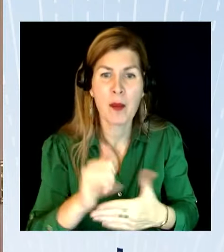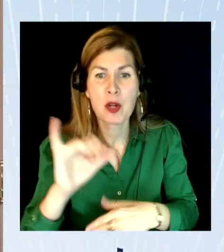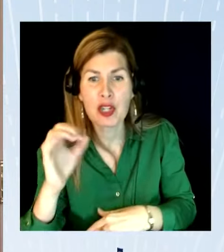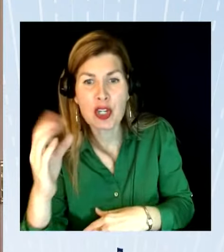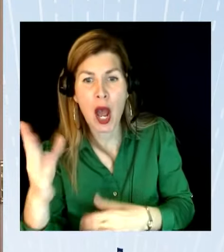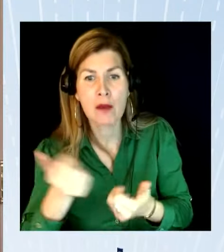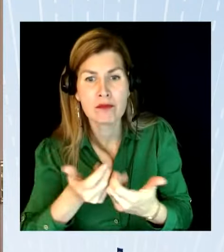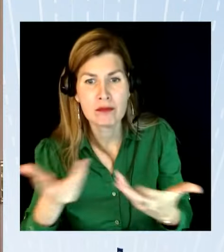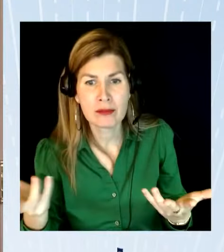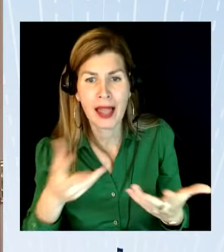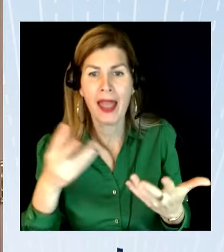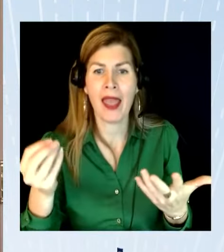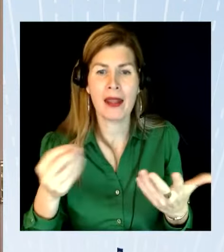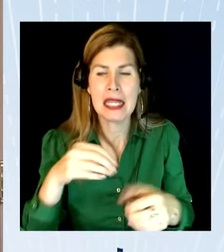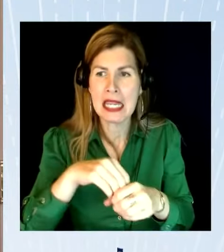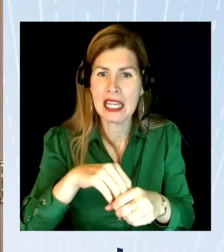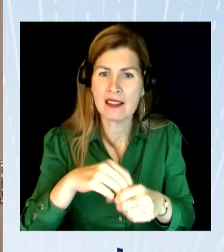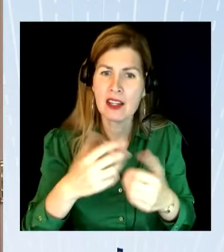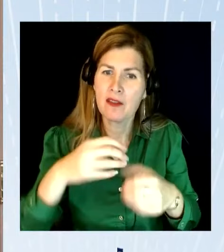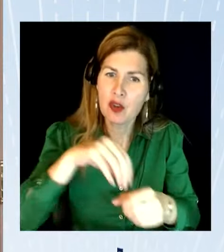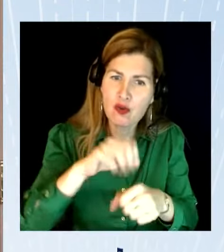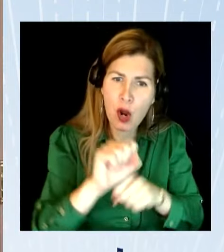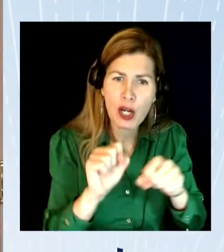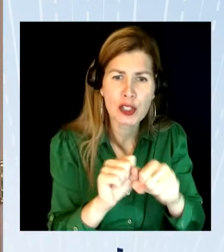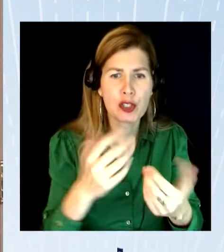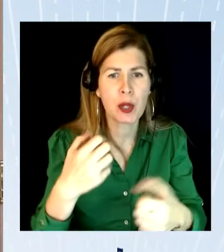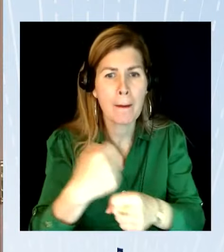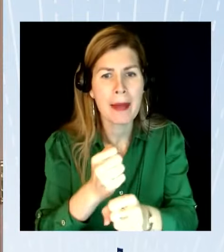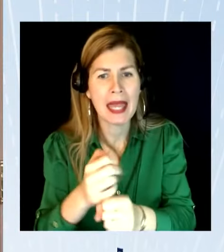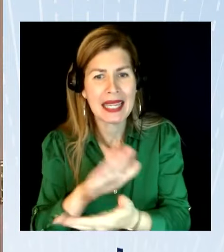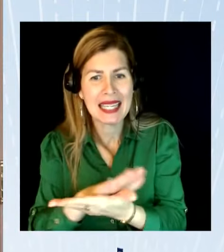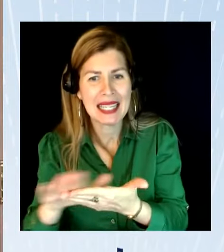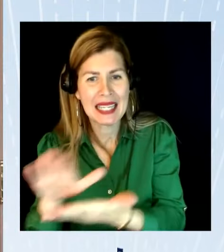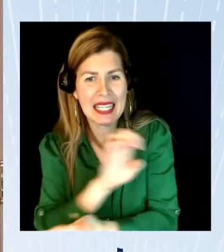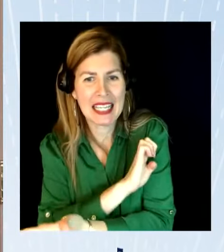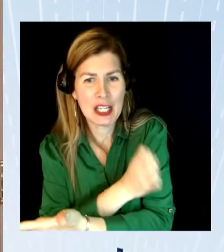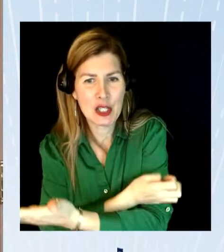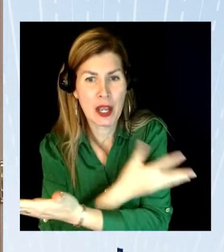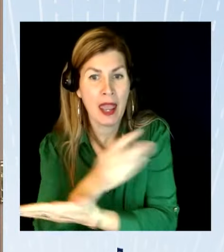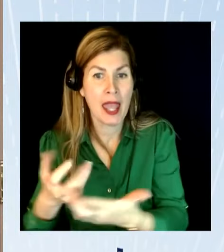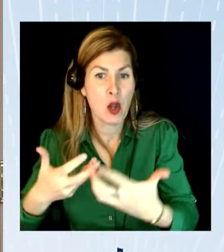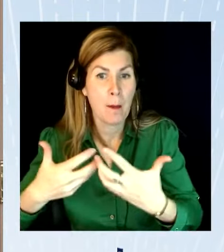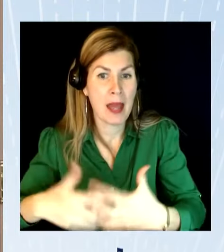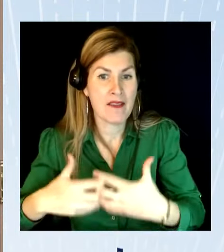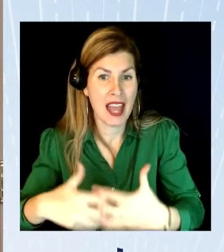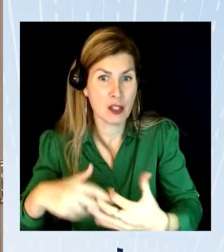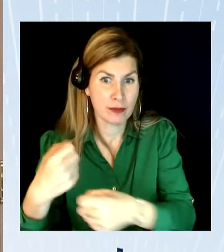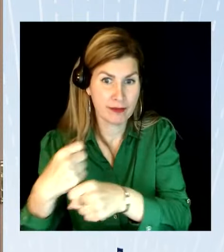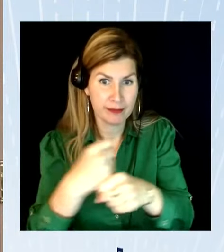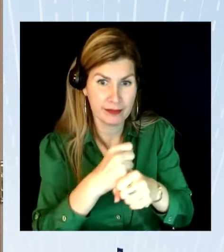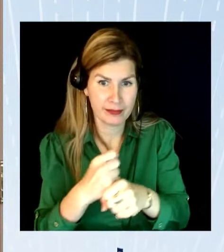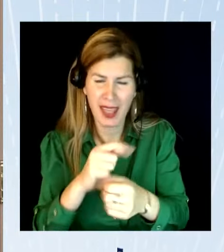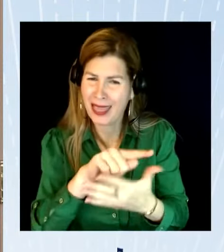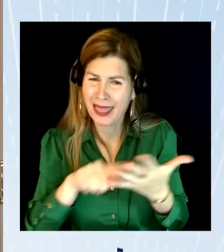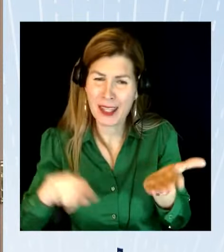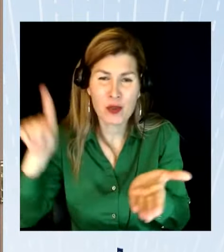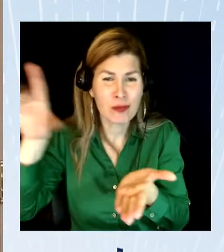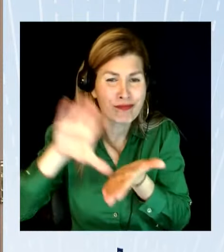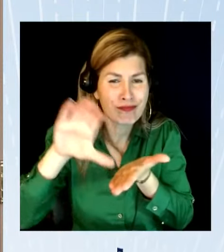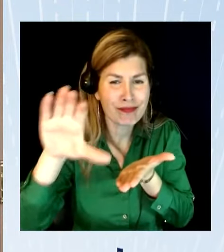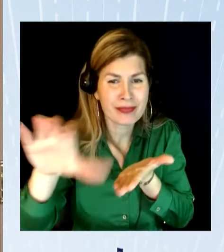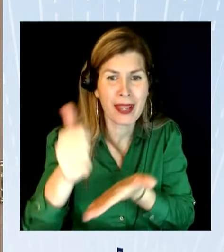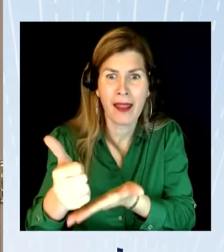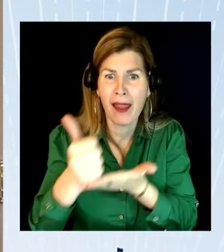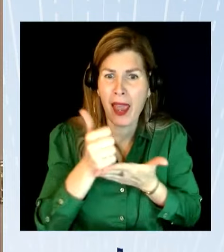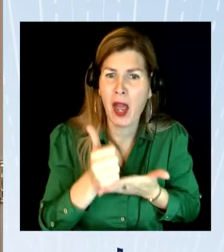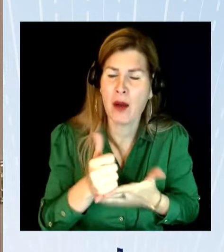infrastructure, in manufacturing, in clean energy, and so much more. These investments have already produced historic